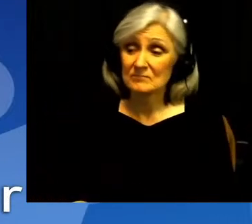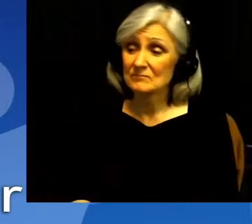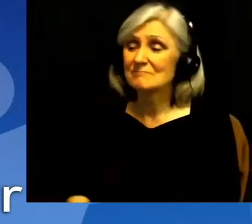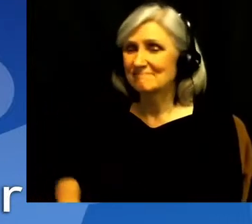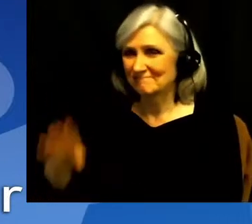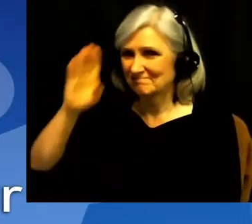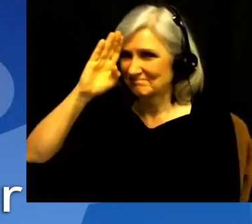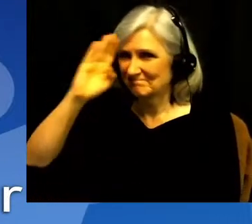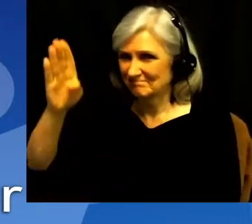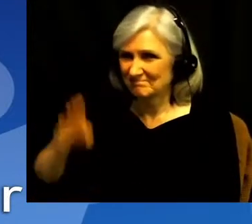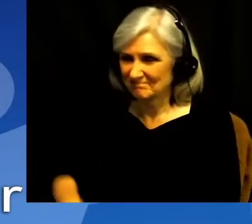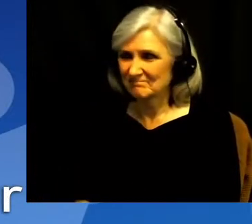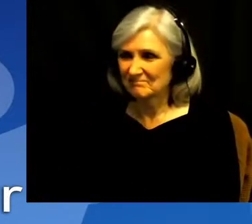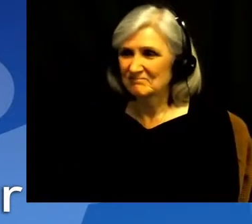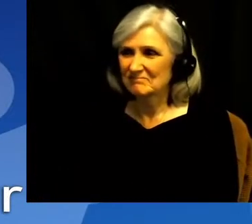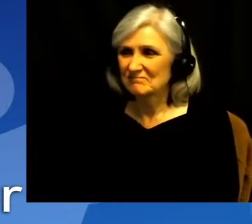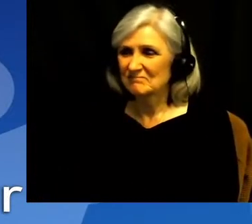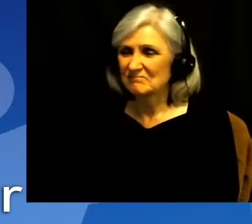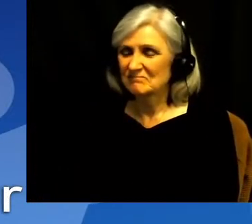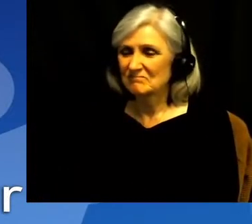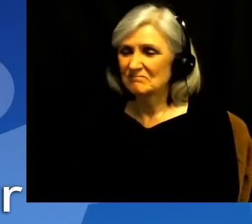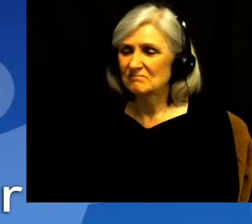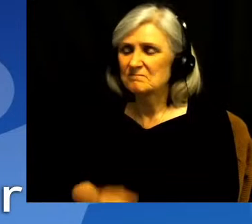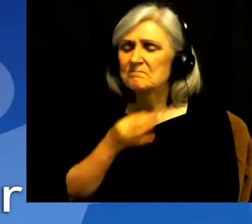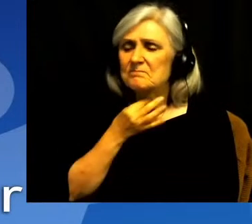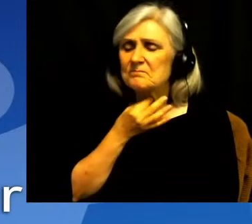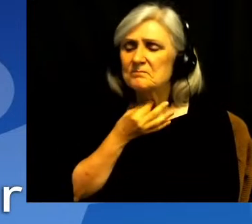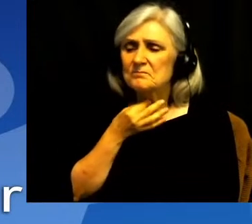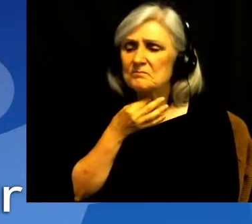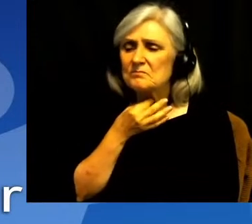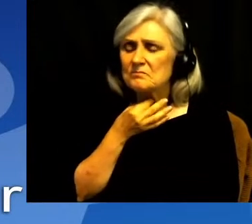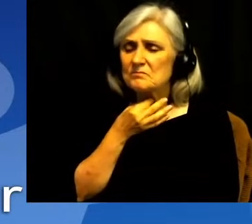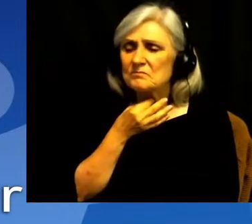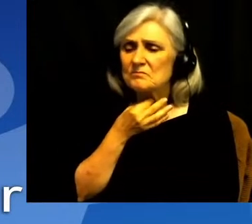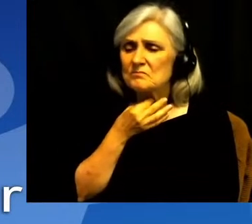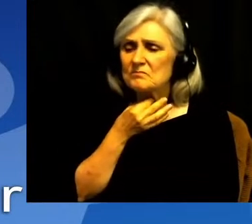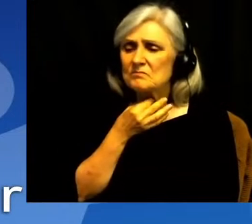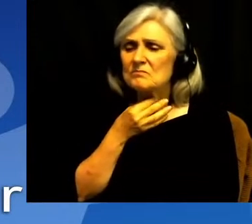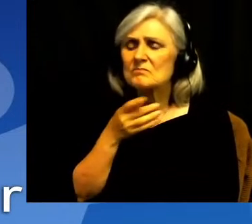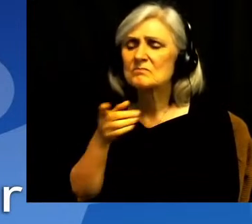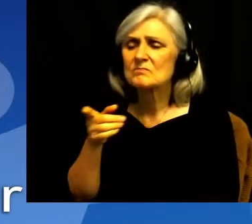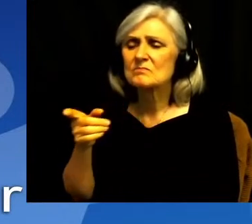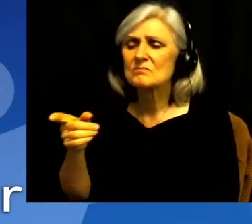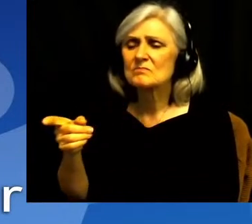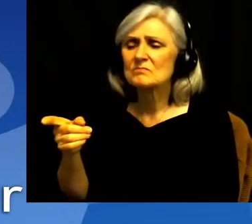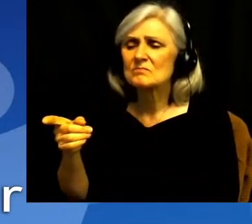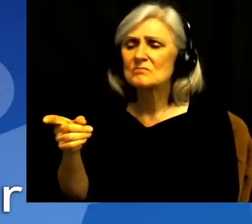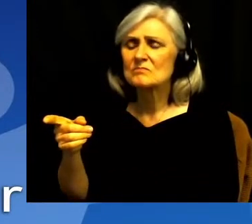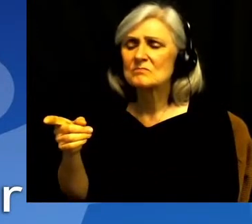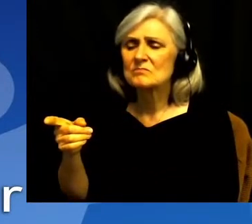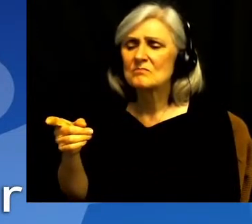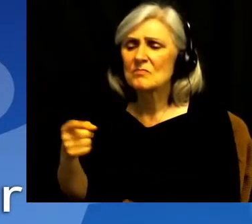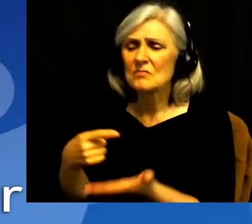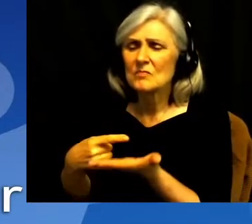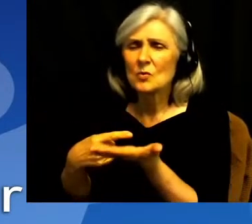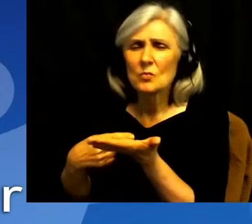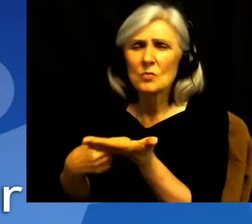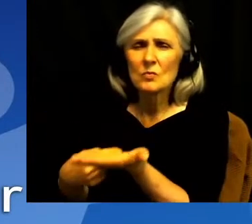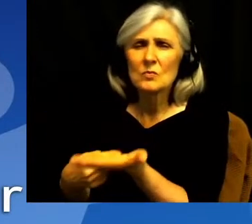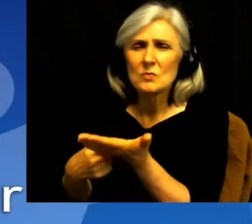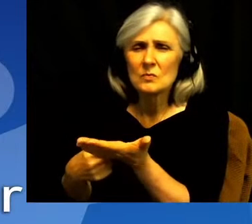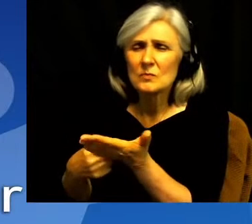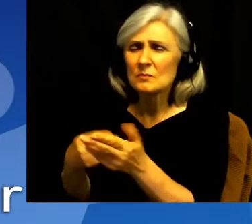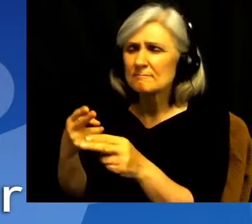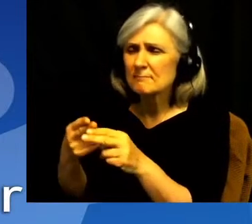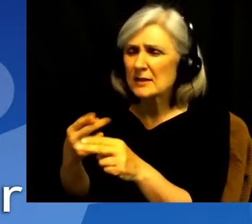Hi there. I am wondering, you mentioned a little bit ago some of